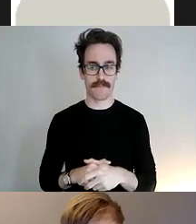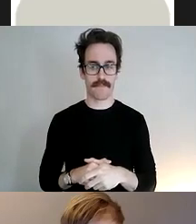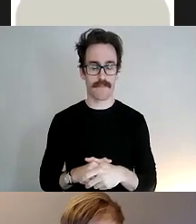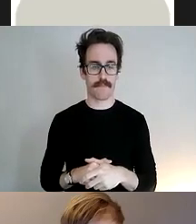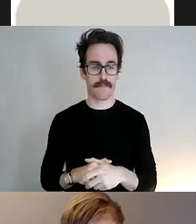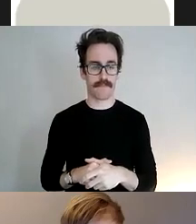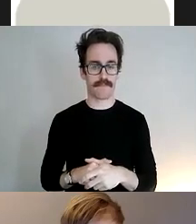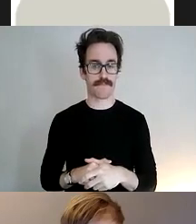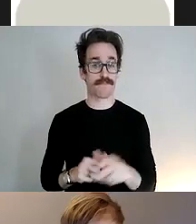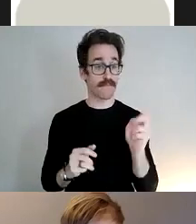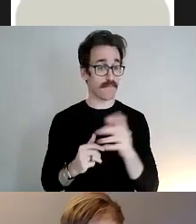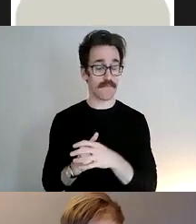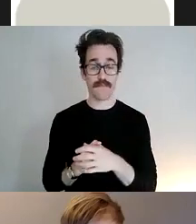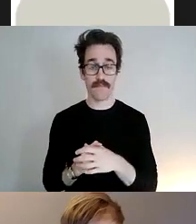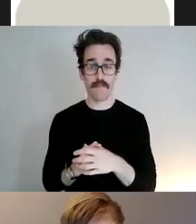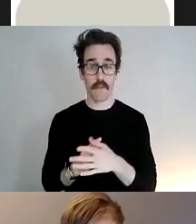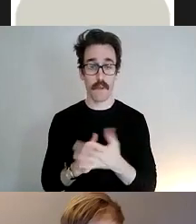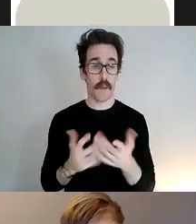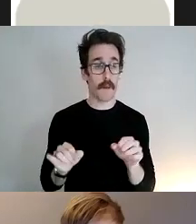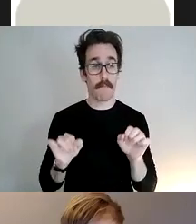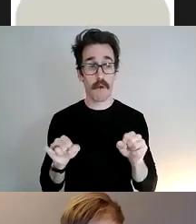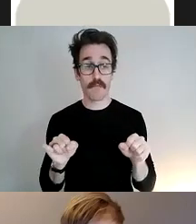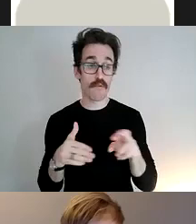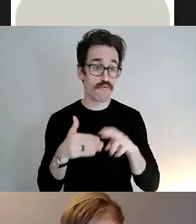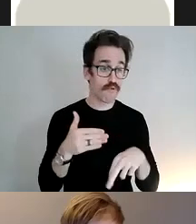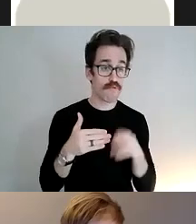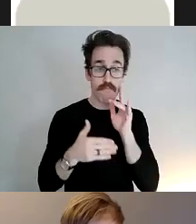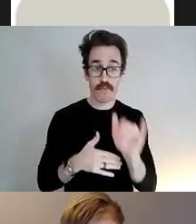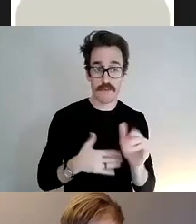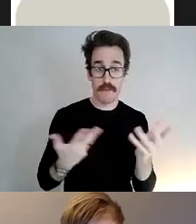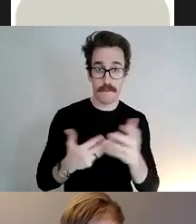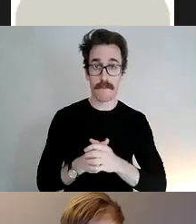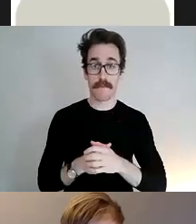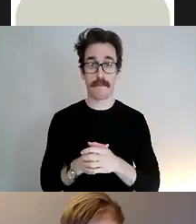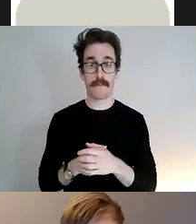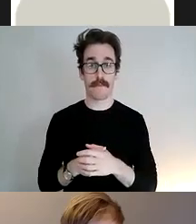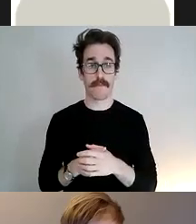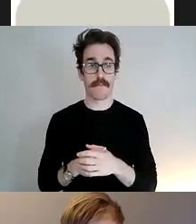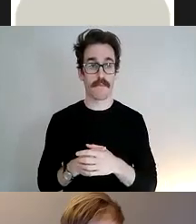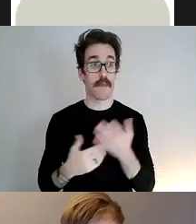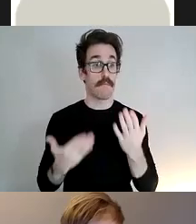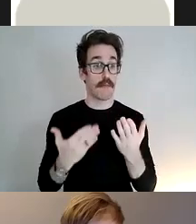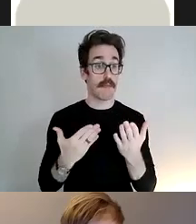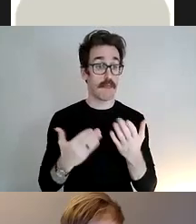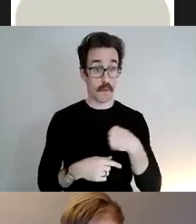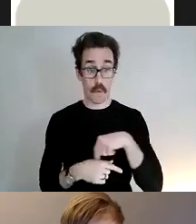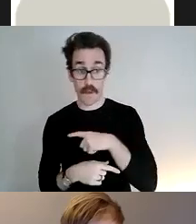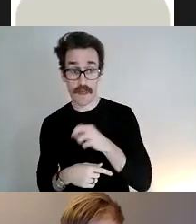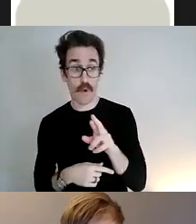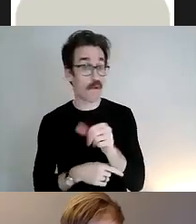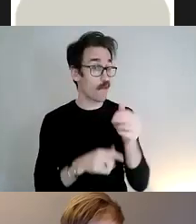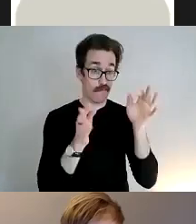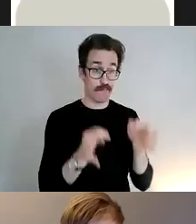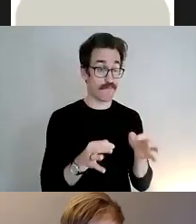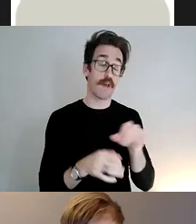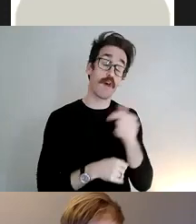Okay, so possible outcomes. The next slide talks about maybe we or someone else arranged a capacity